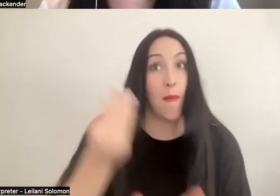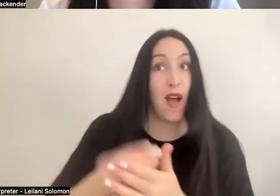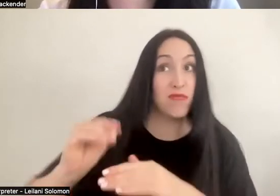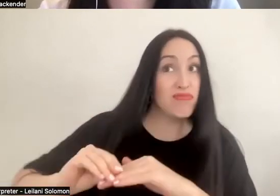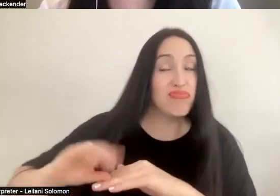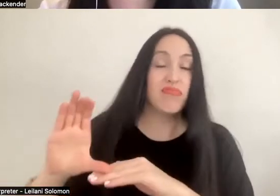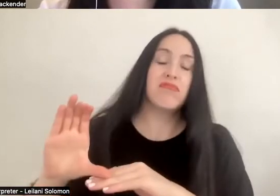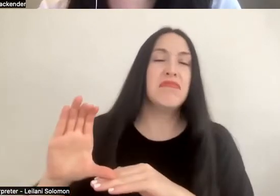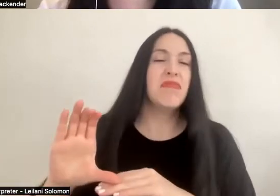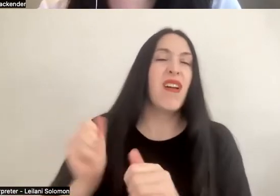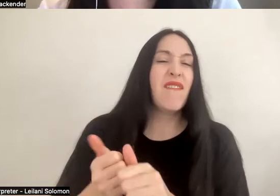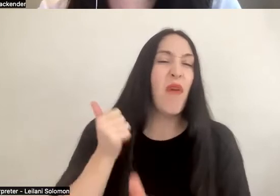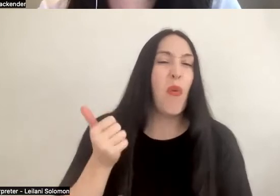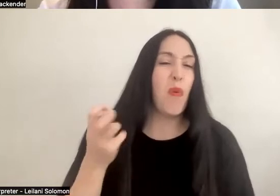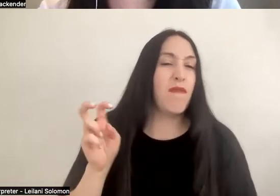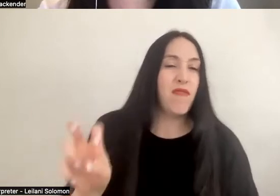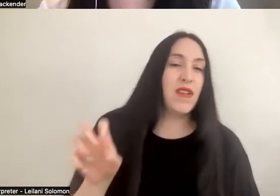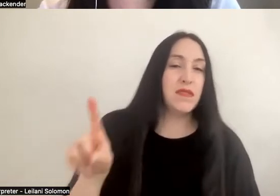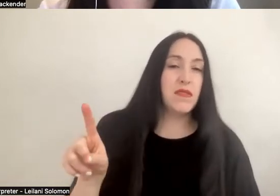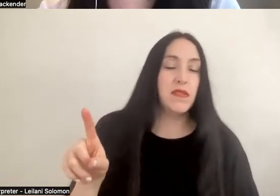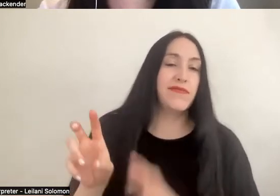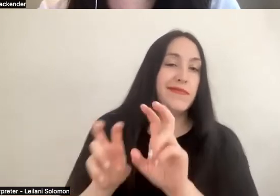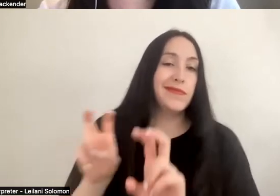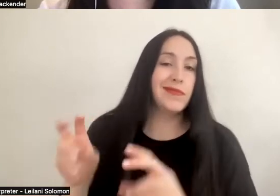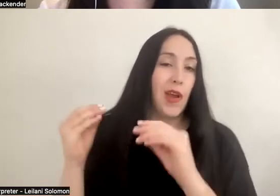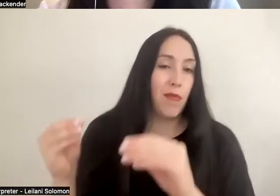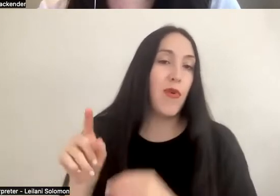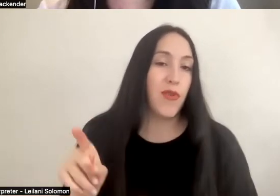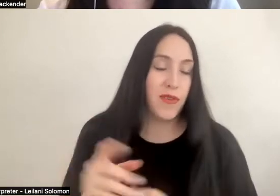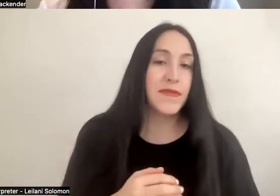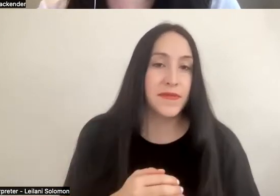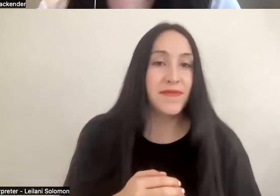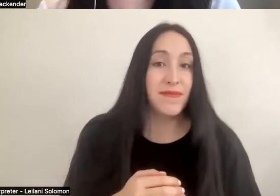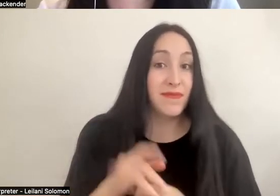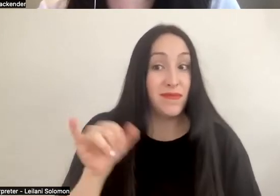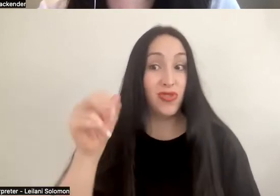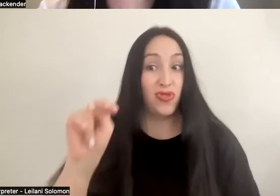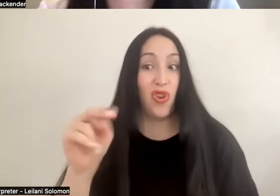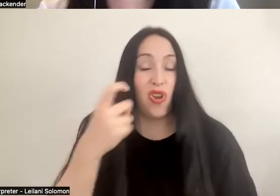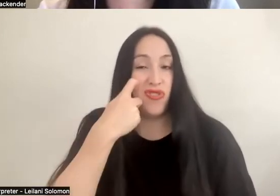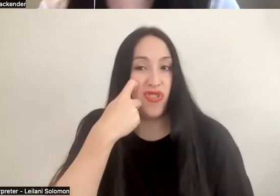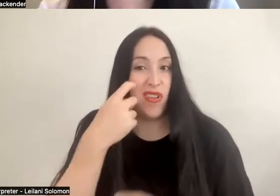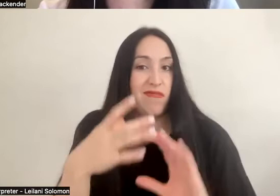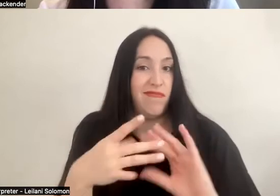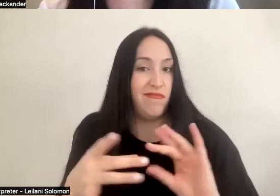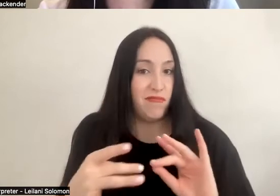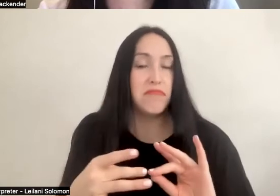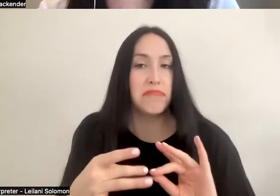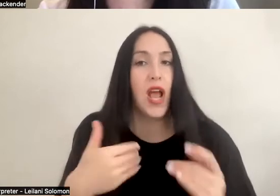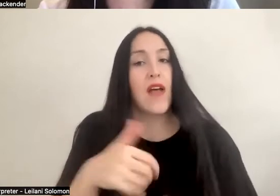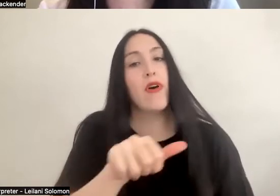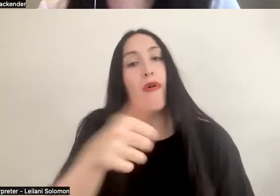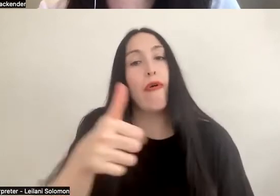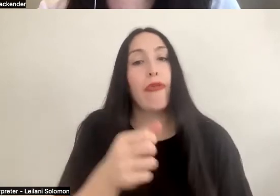And obviously, as John just articulated, there are very safe options that will protect your